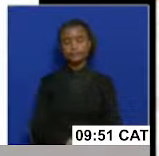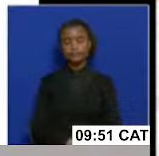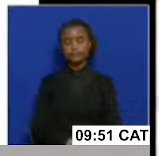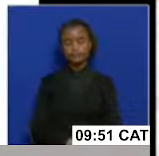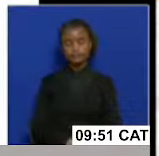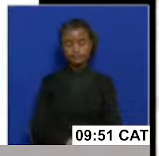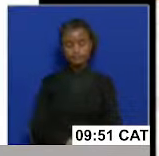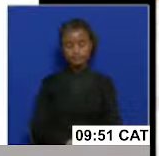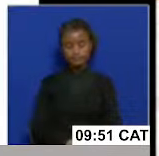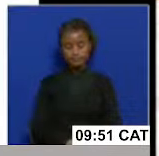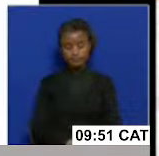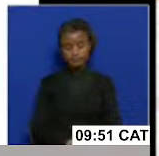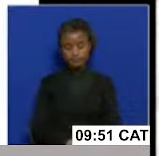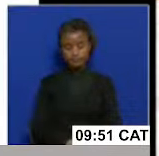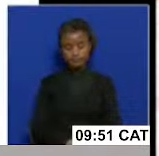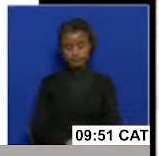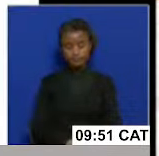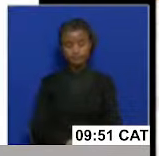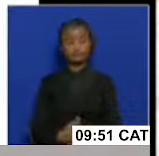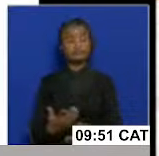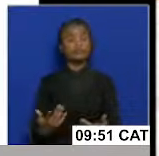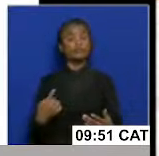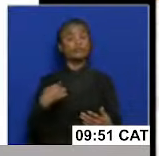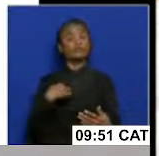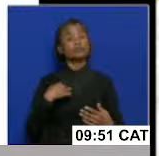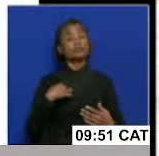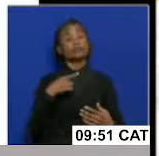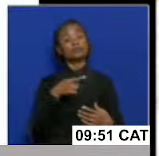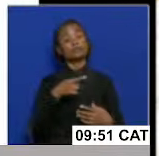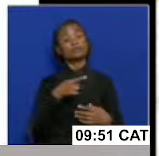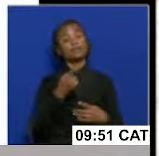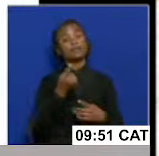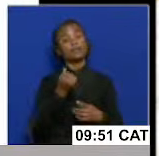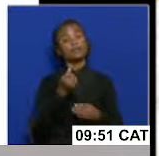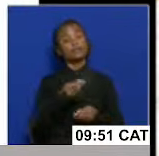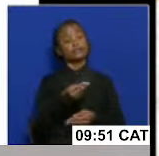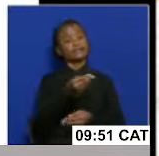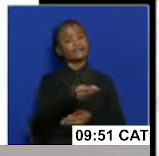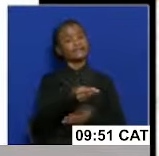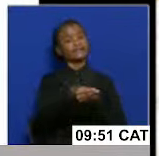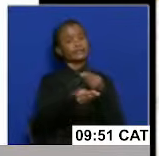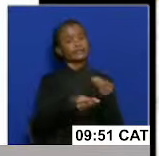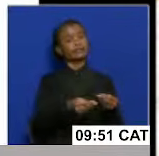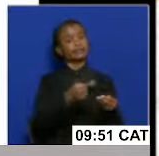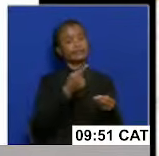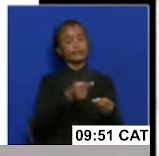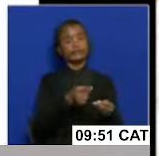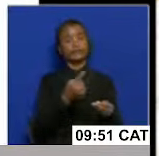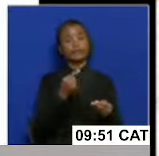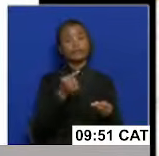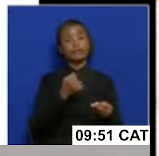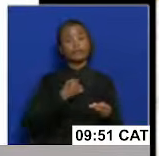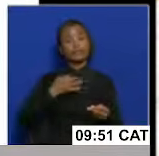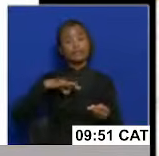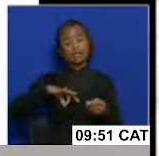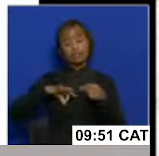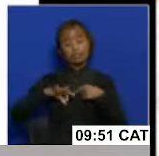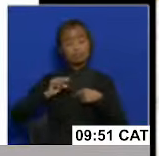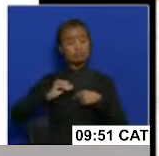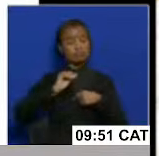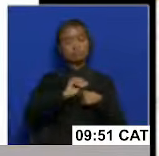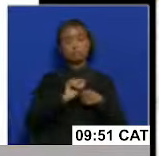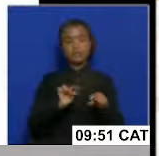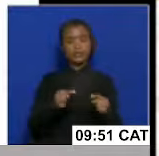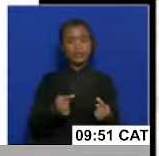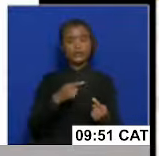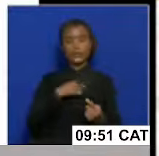When I could no longer borrow Mr. Mkhwanazi any more money from my salary and I had depleted my savings, he asked